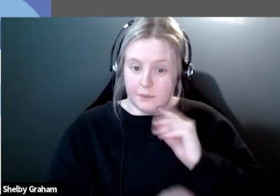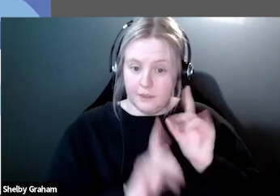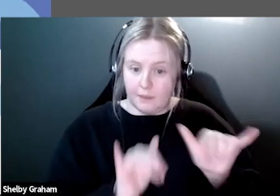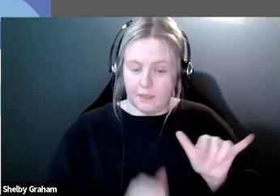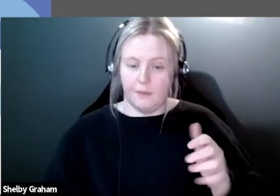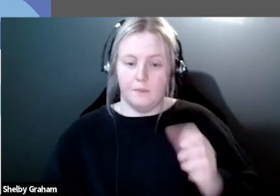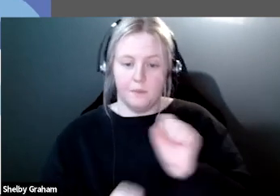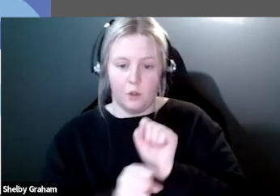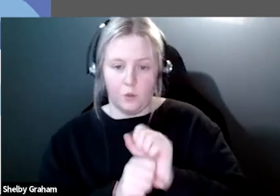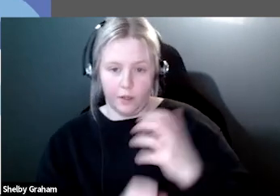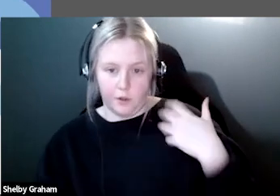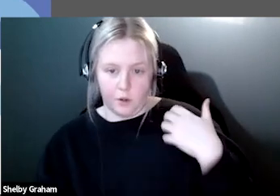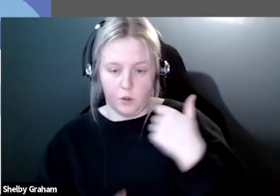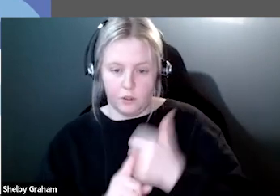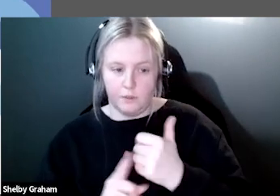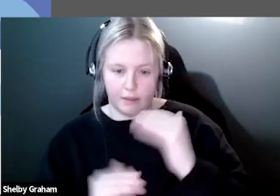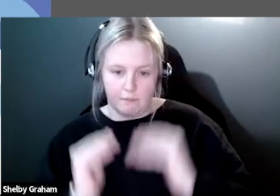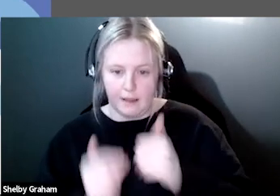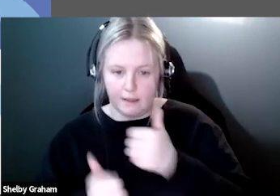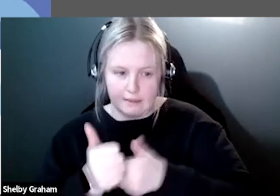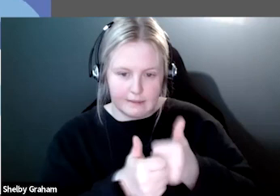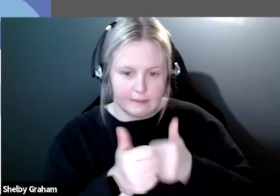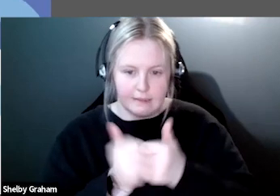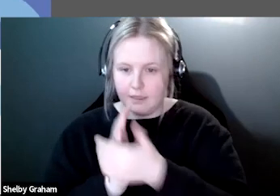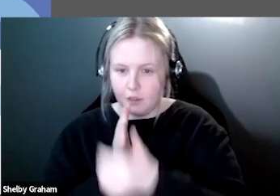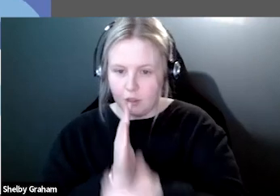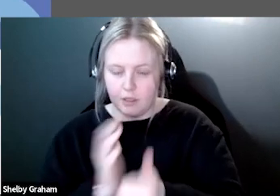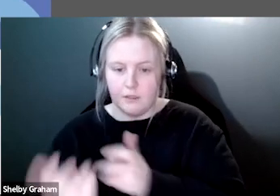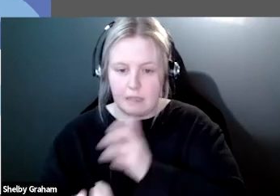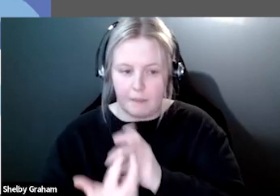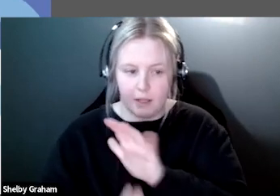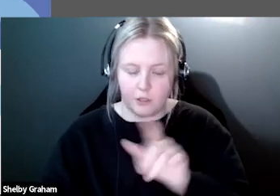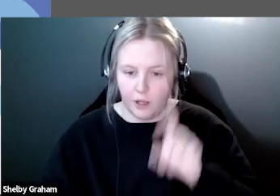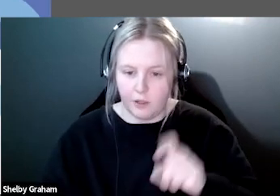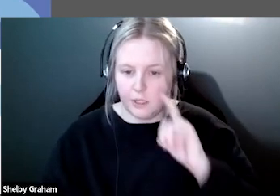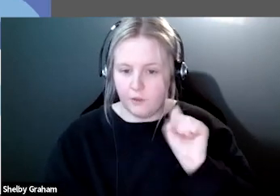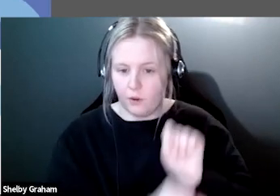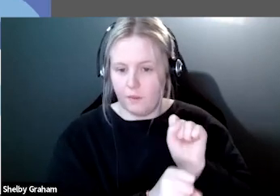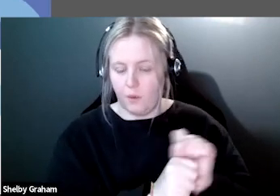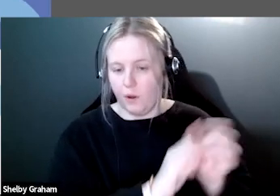coaches must balance the unique skills of each participant with the specific needs of the employer partner.